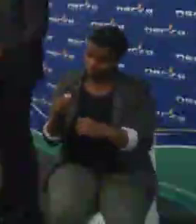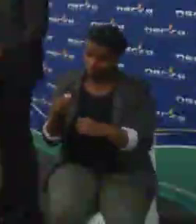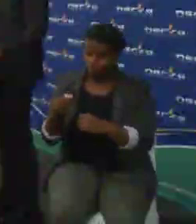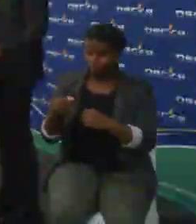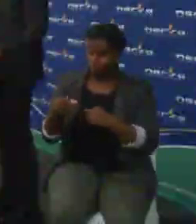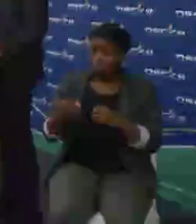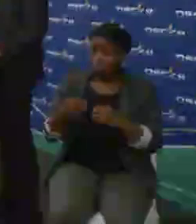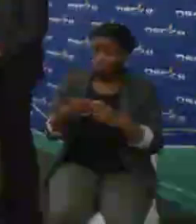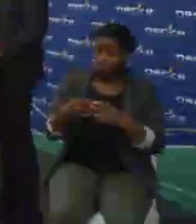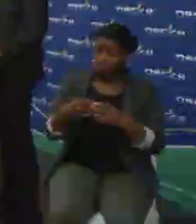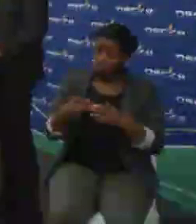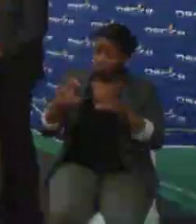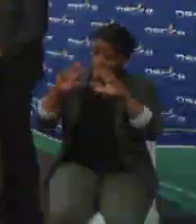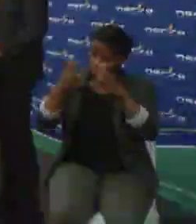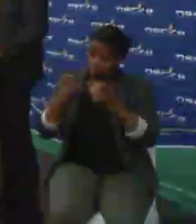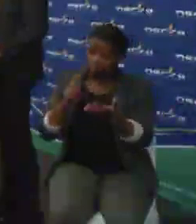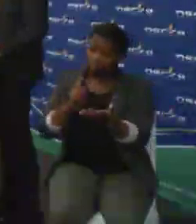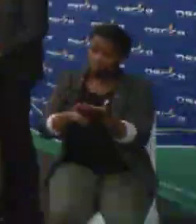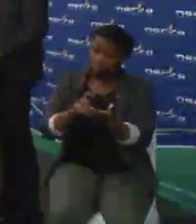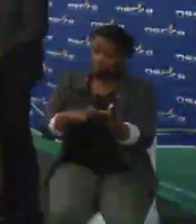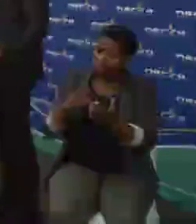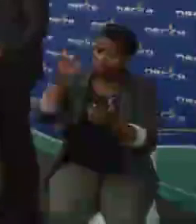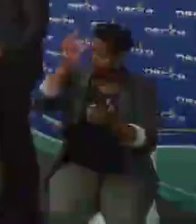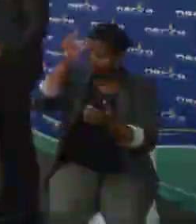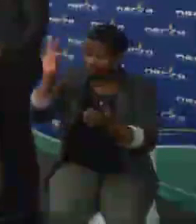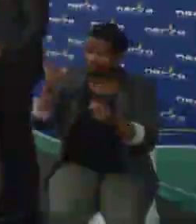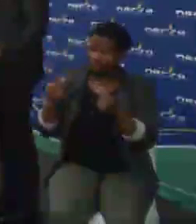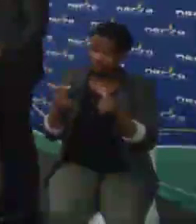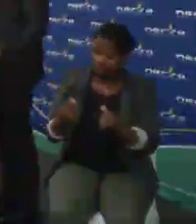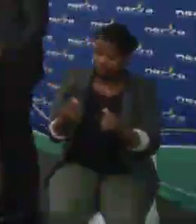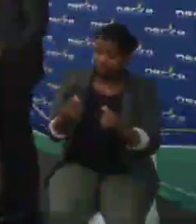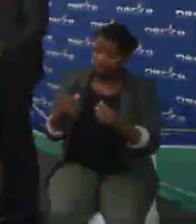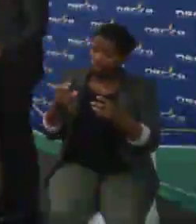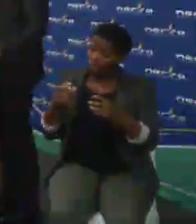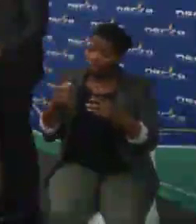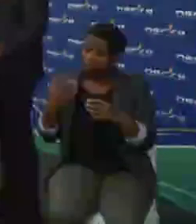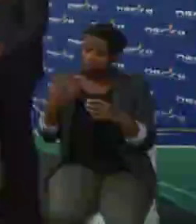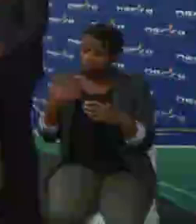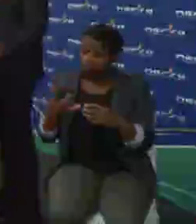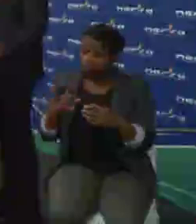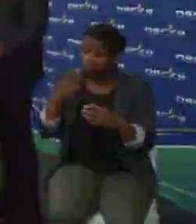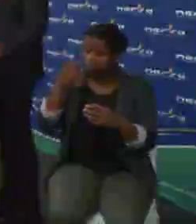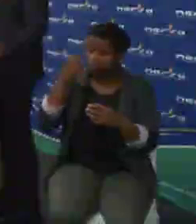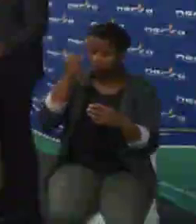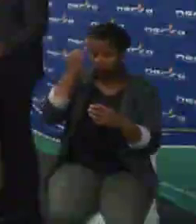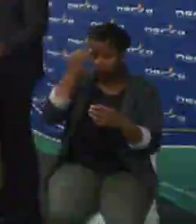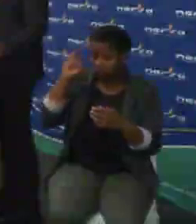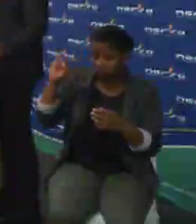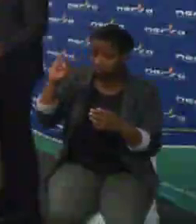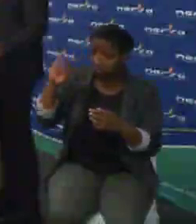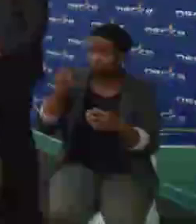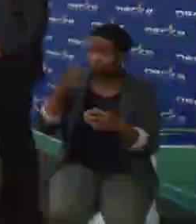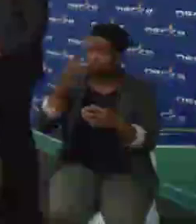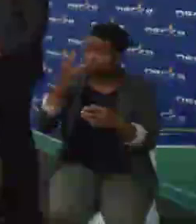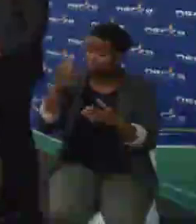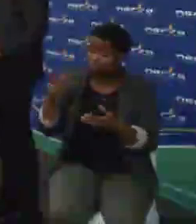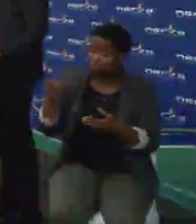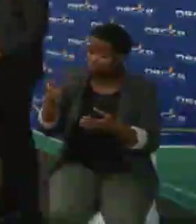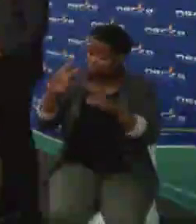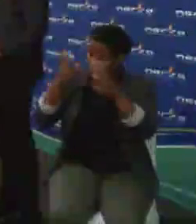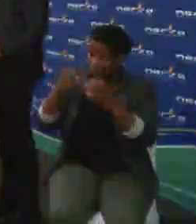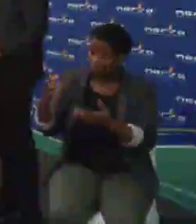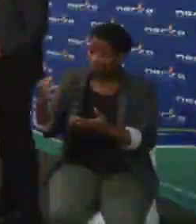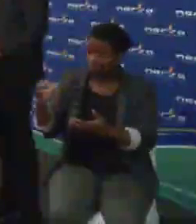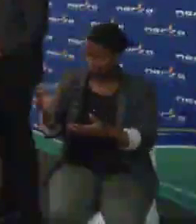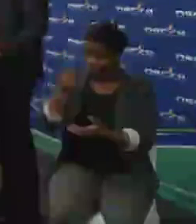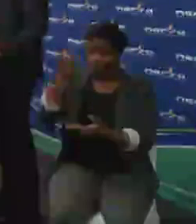Considering how closely linked Eskom's debt is to government finance, you would be well advised to take careful note of your decision and your reason for doing